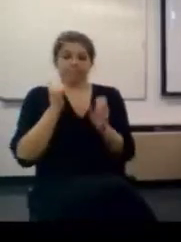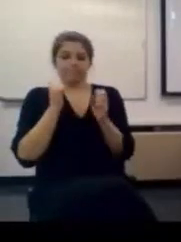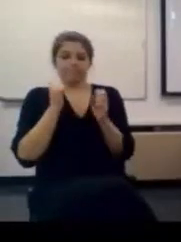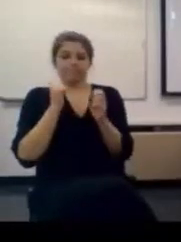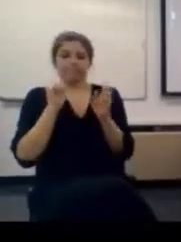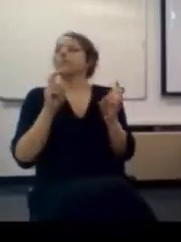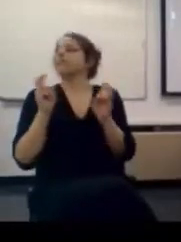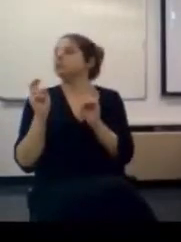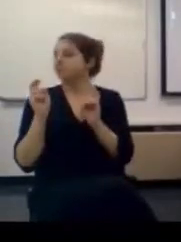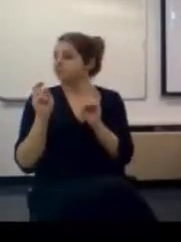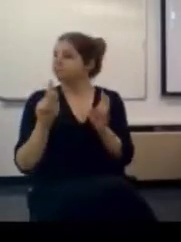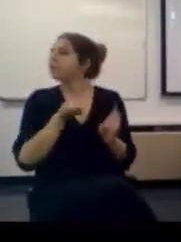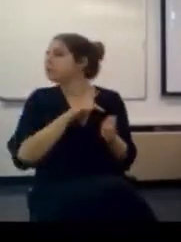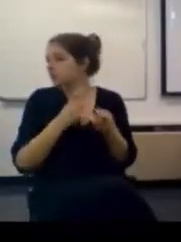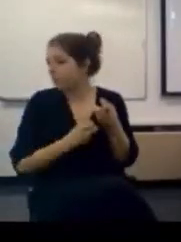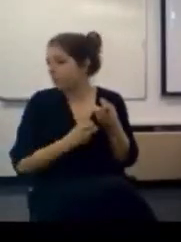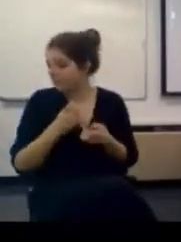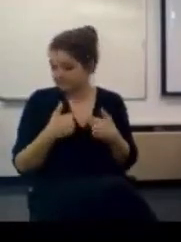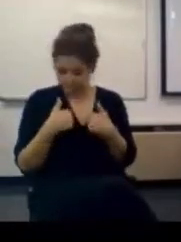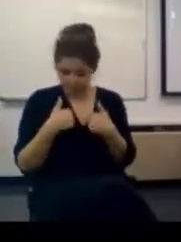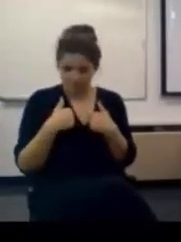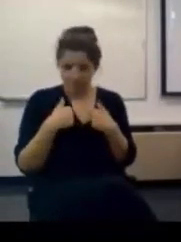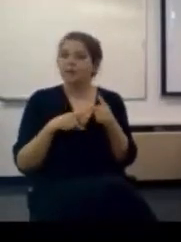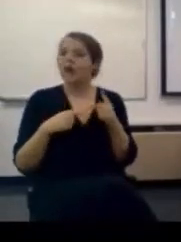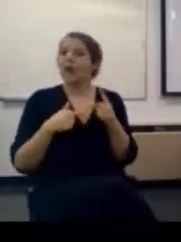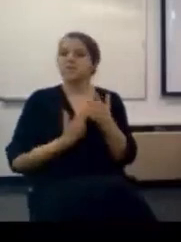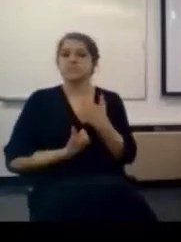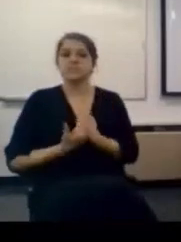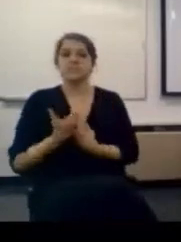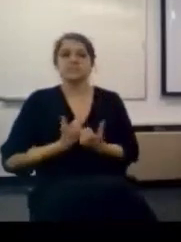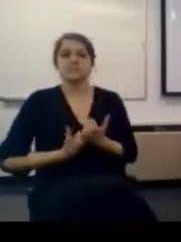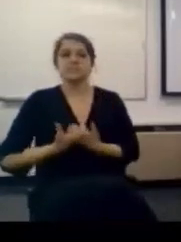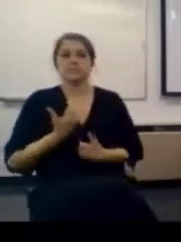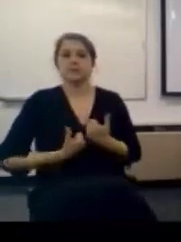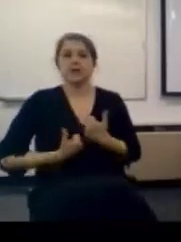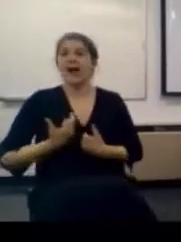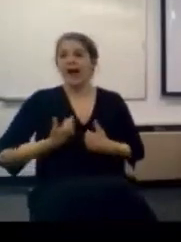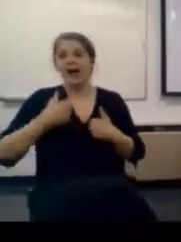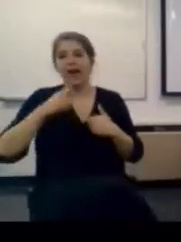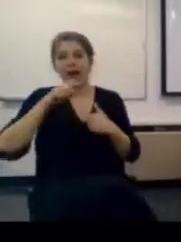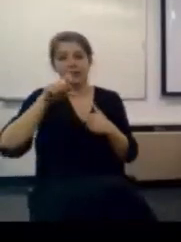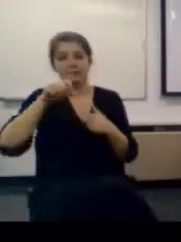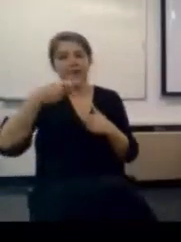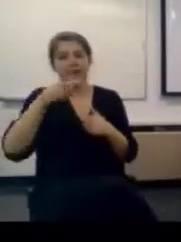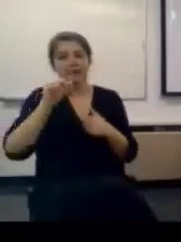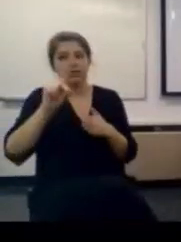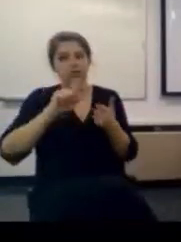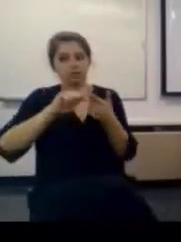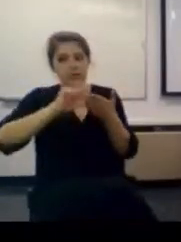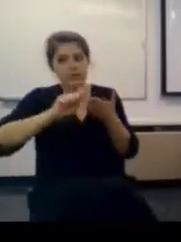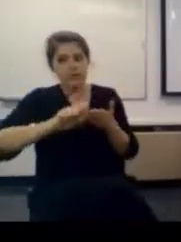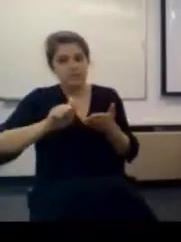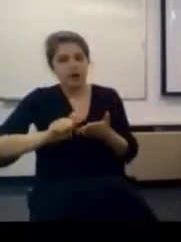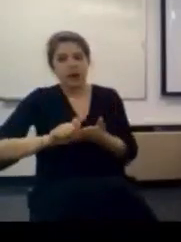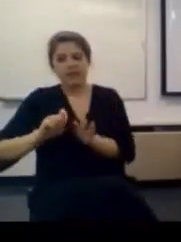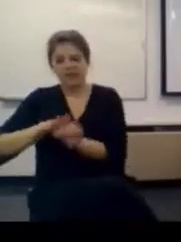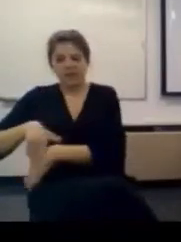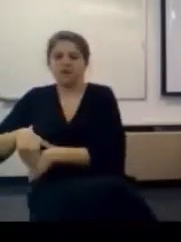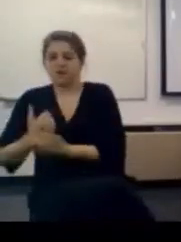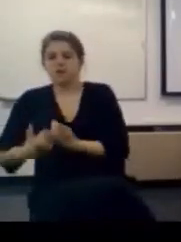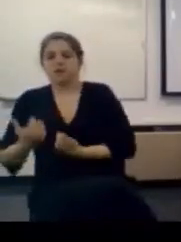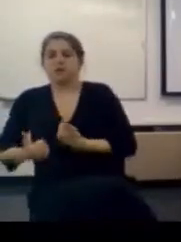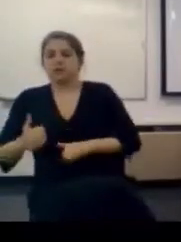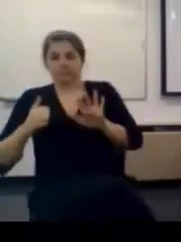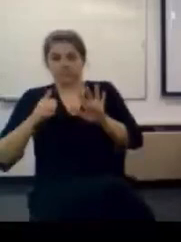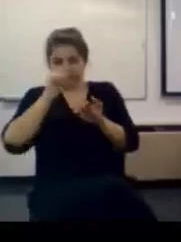I went through some issues, some personal problems, but I buried them, right, because I had a dissertation to finish, and when